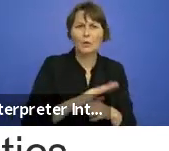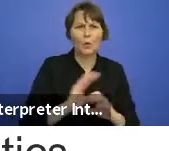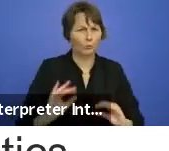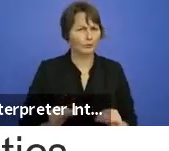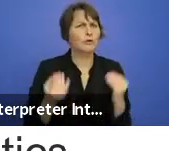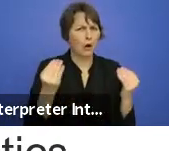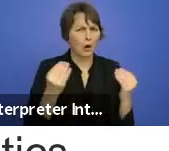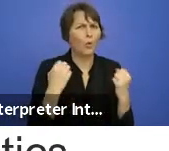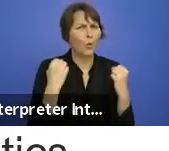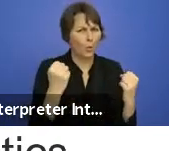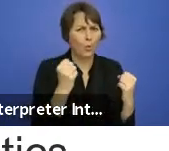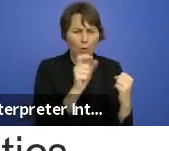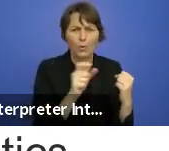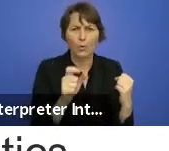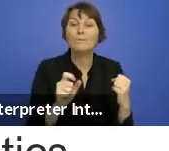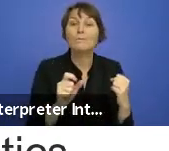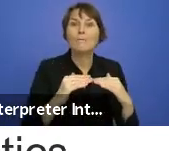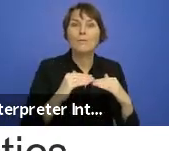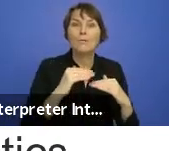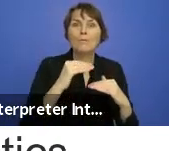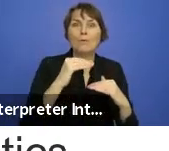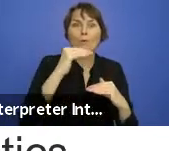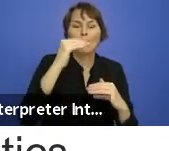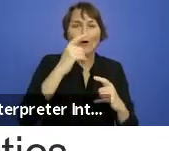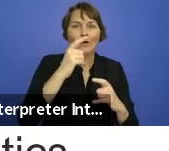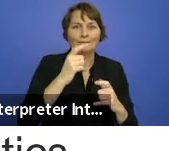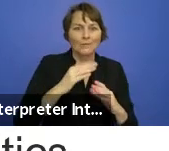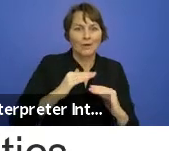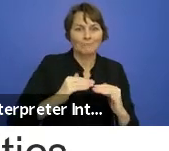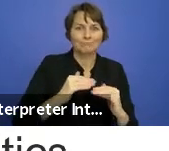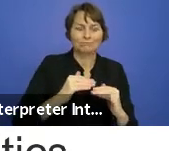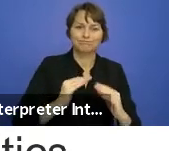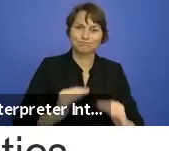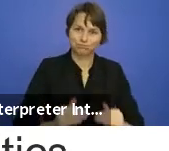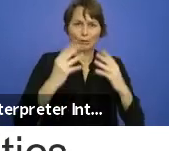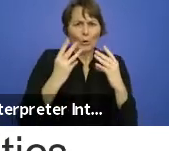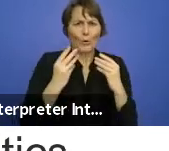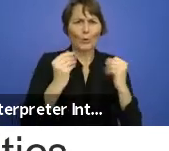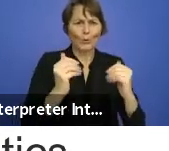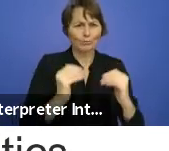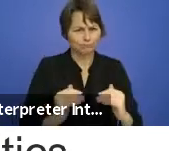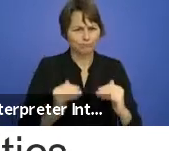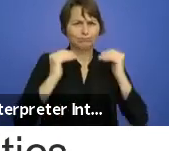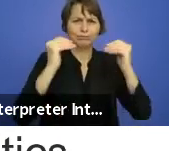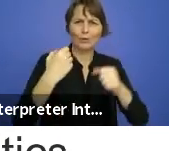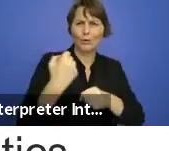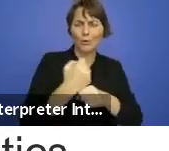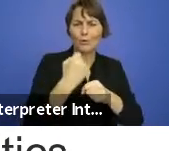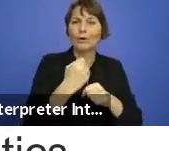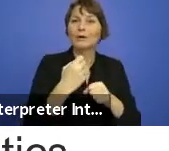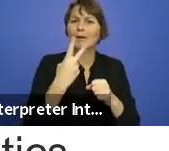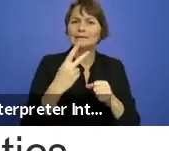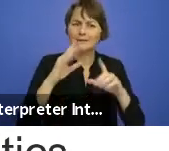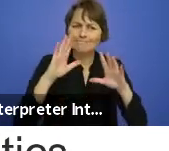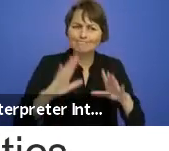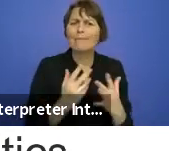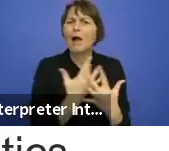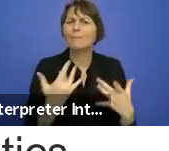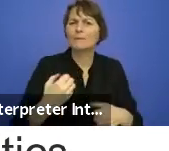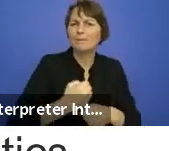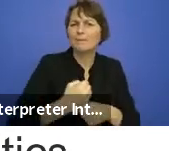an increasing number of professionals that we've just seen are operating outside traditional forms of employment. There is quite